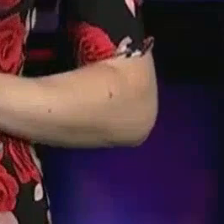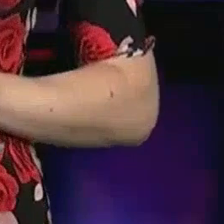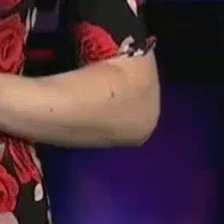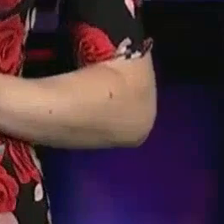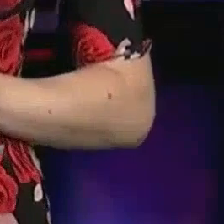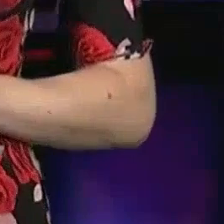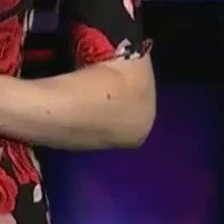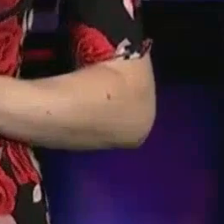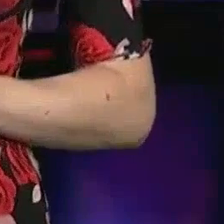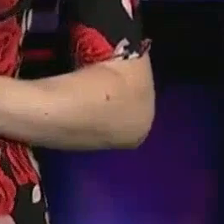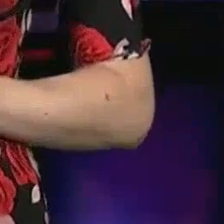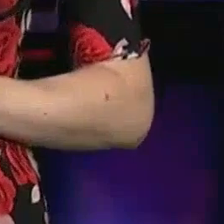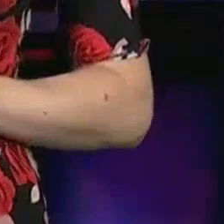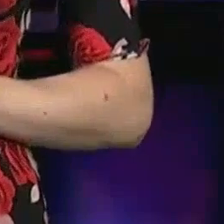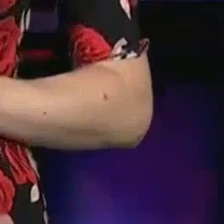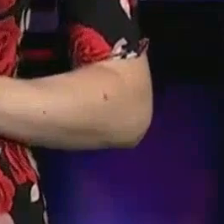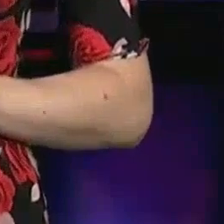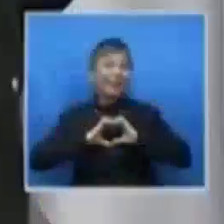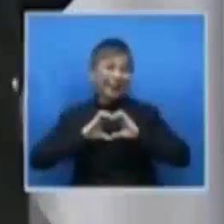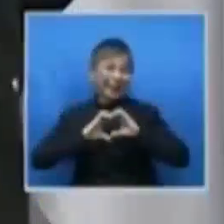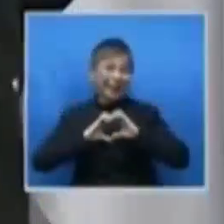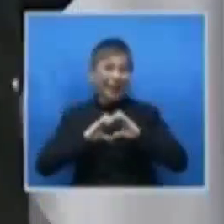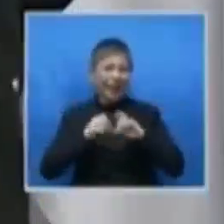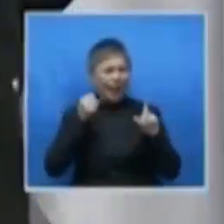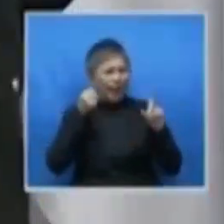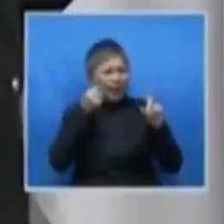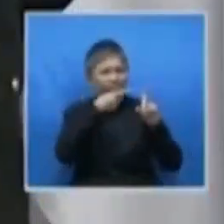country, despite the COVID-19 pandemic.